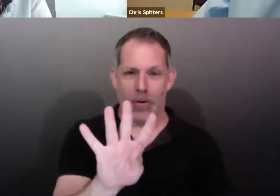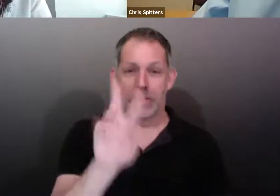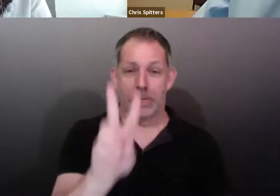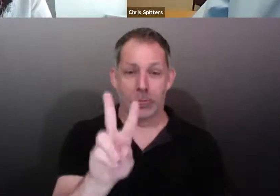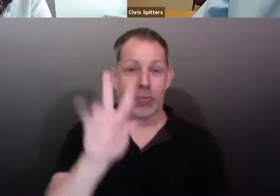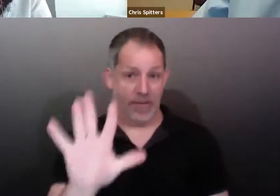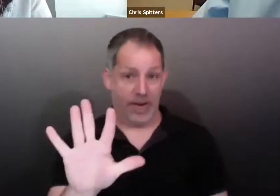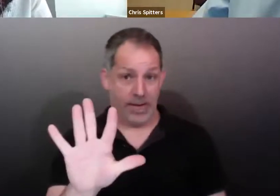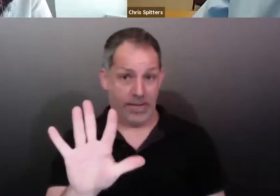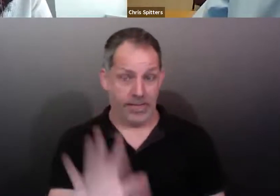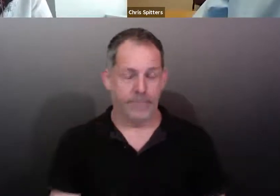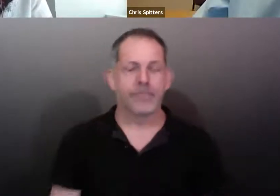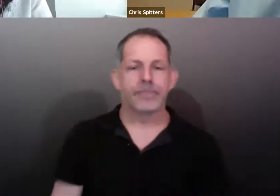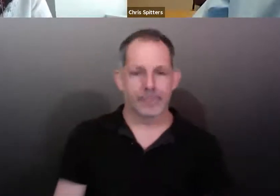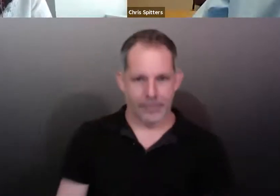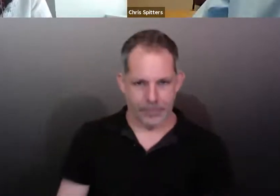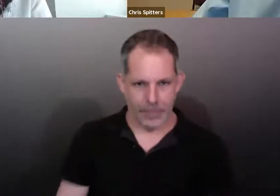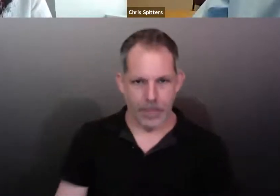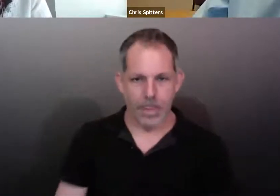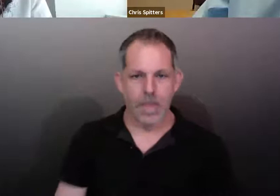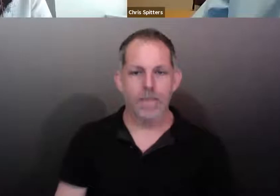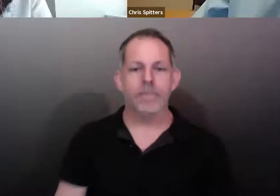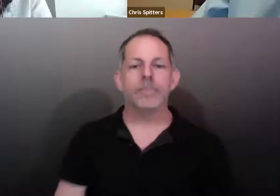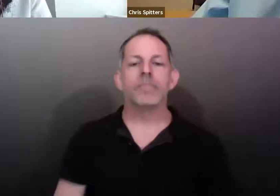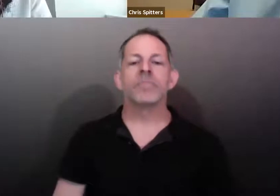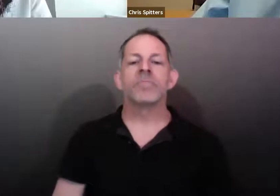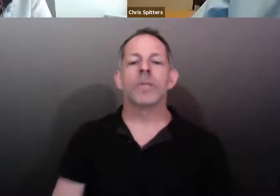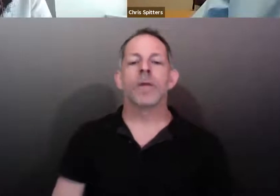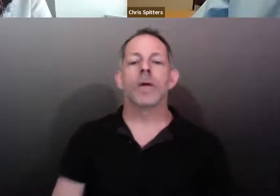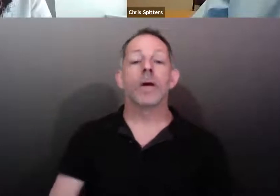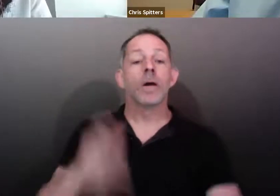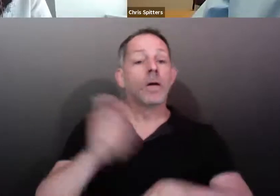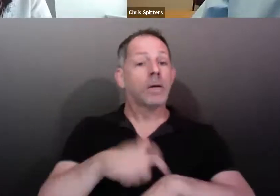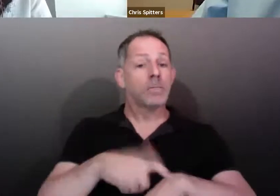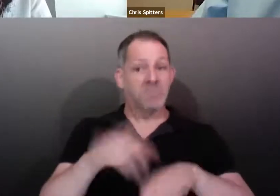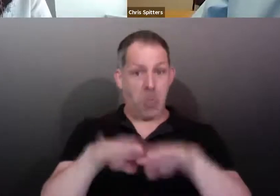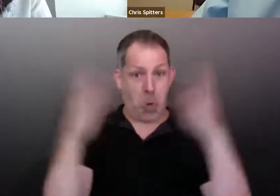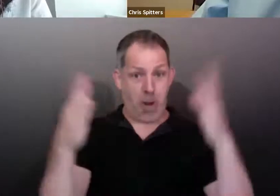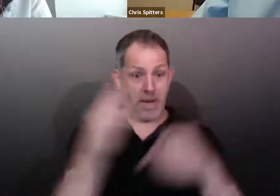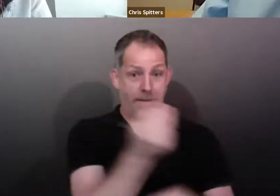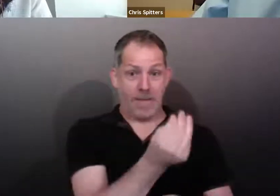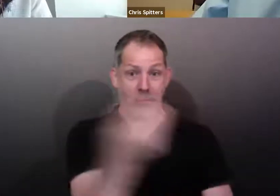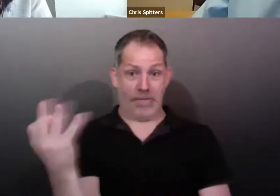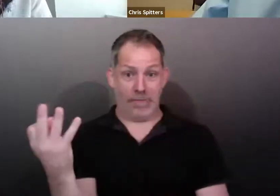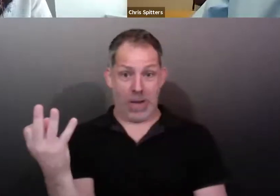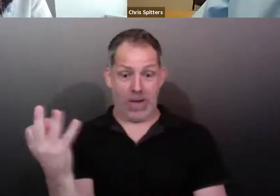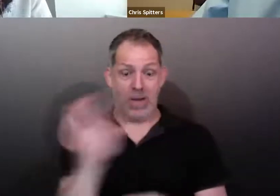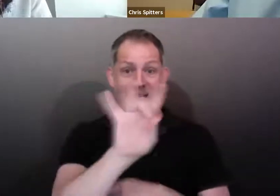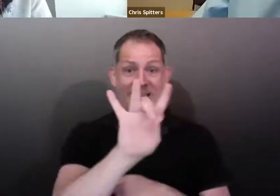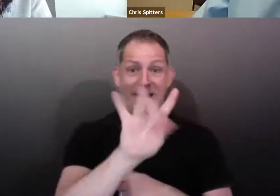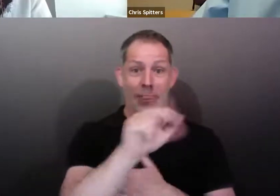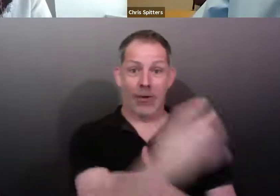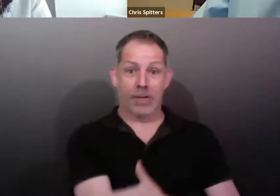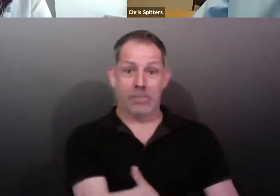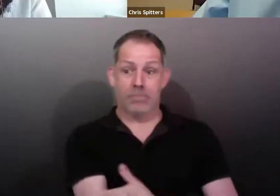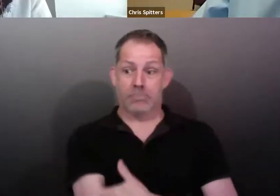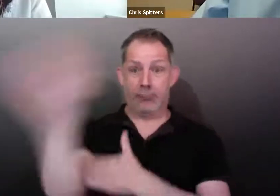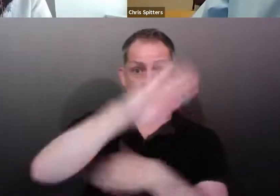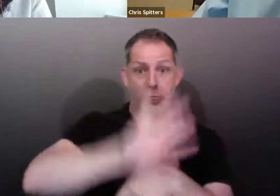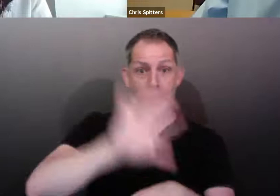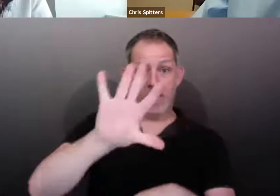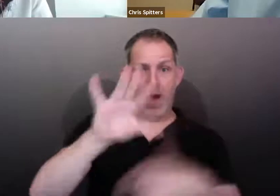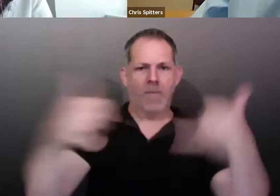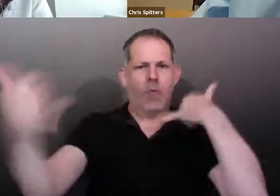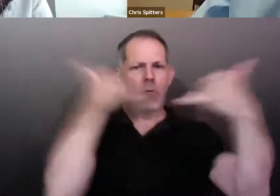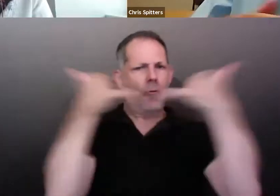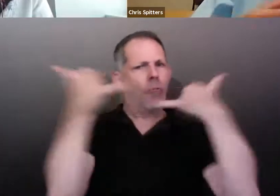message after hours and we'll return your call the following workday. So with that, I'd like to turn it over to Maria